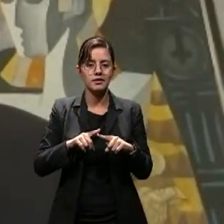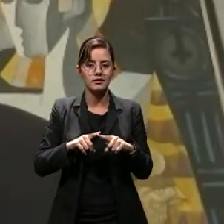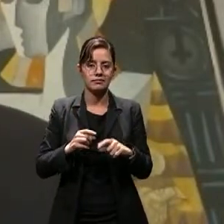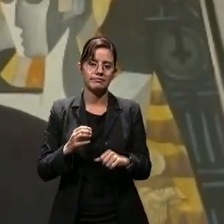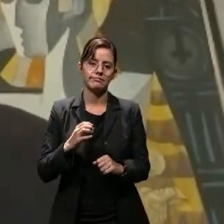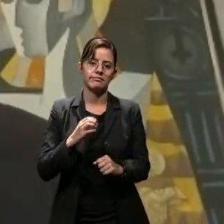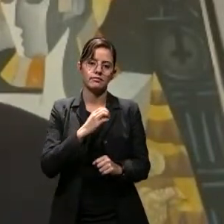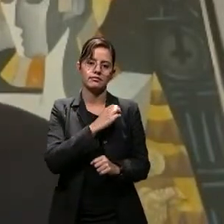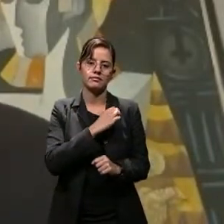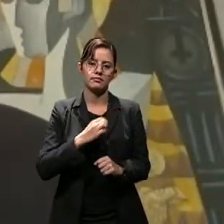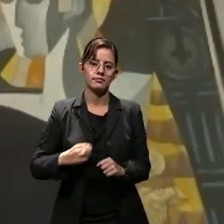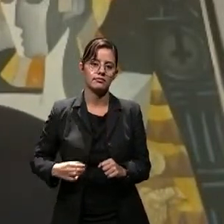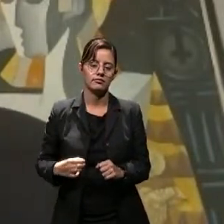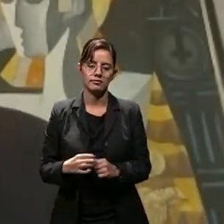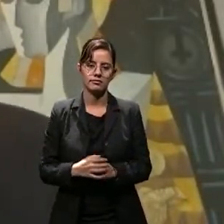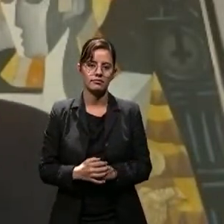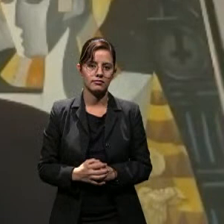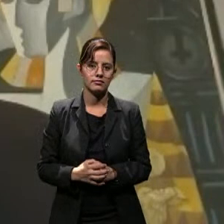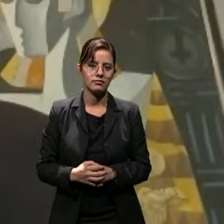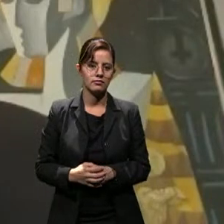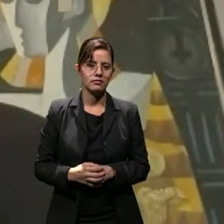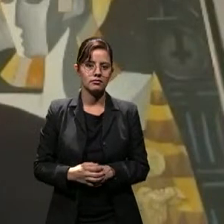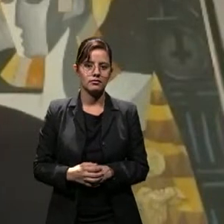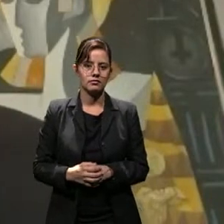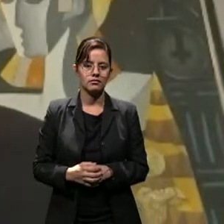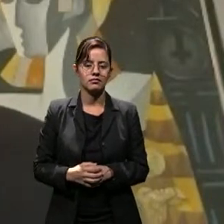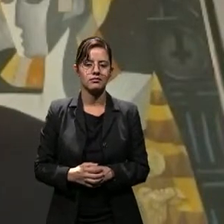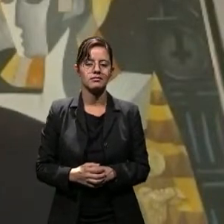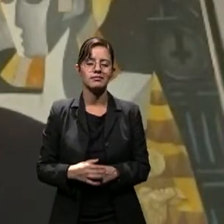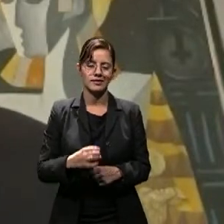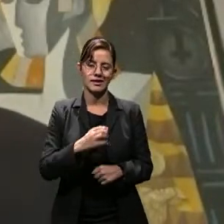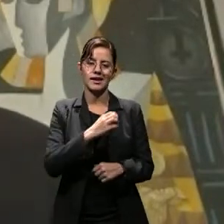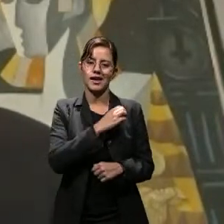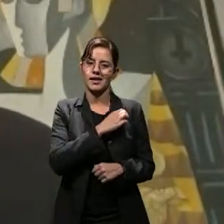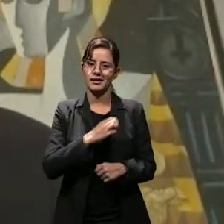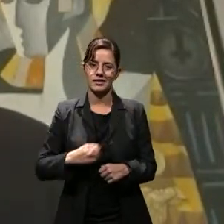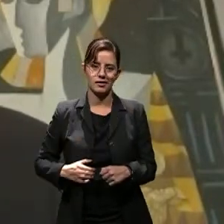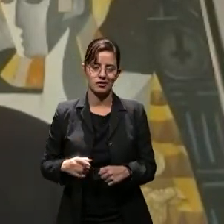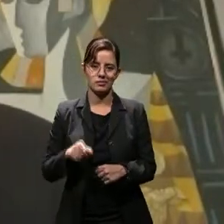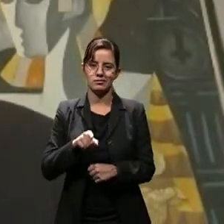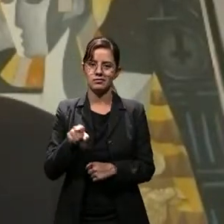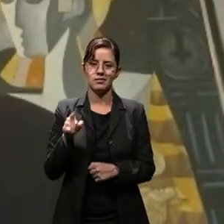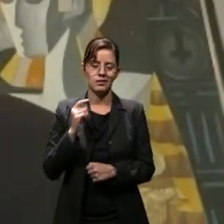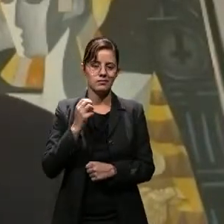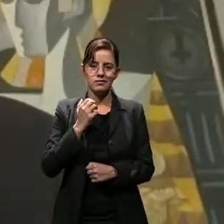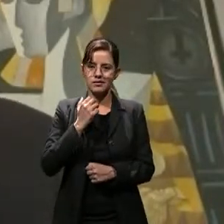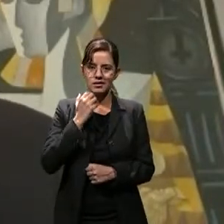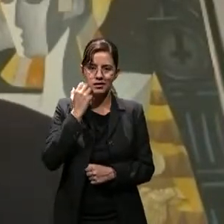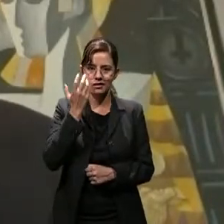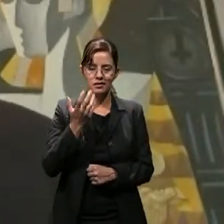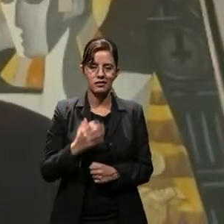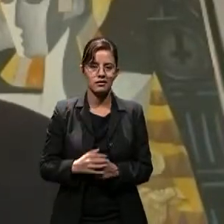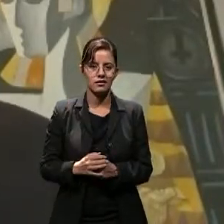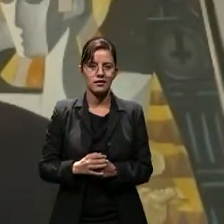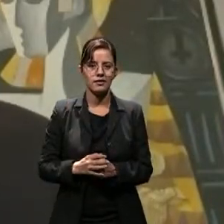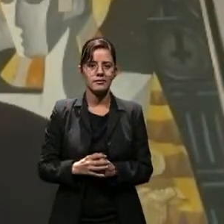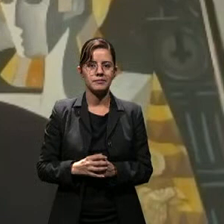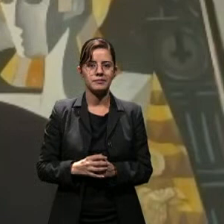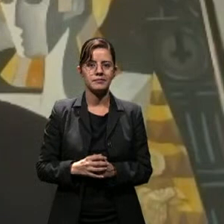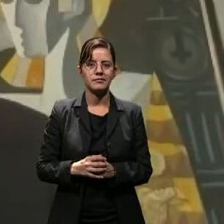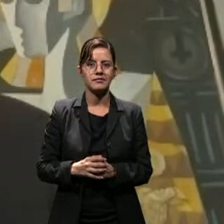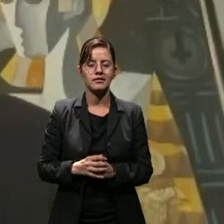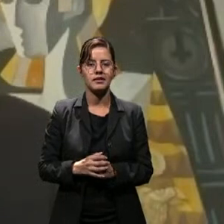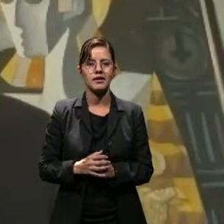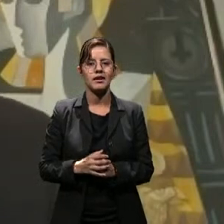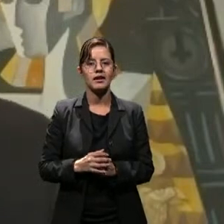the candidates. You have candidates that, like I already stated,